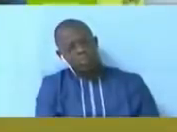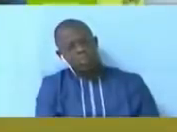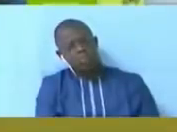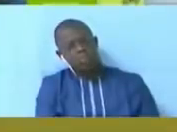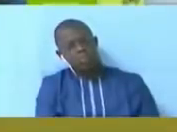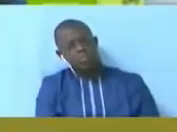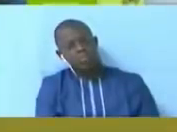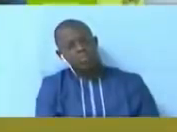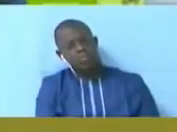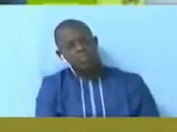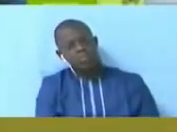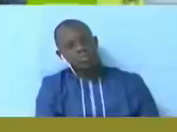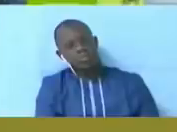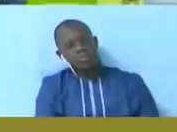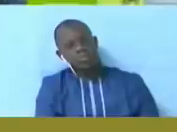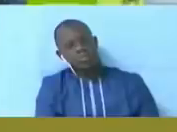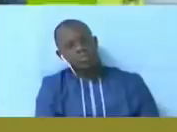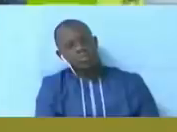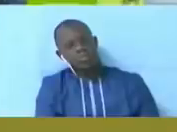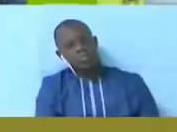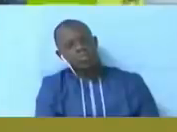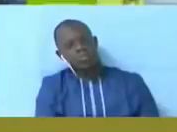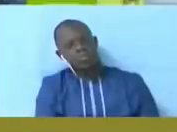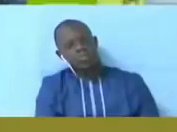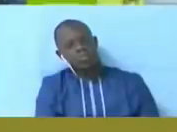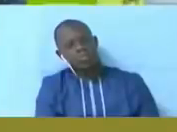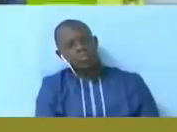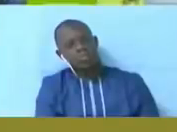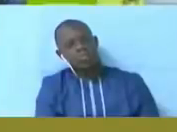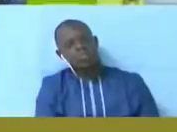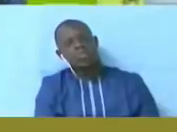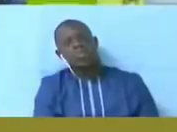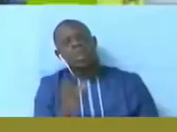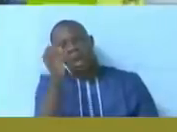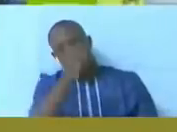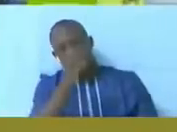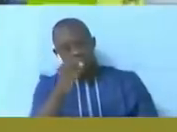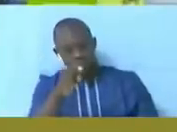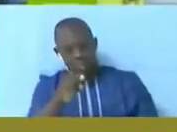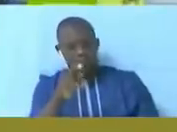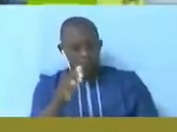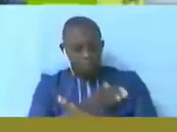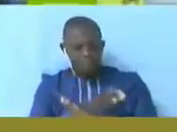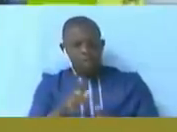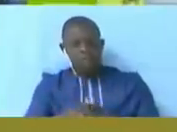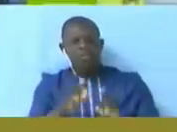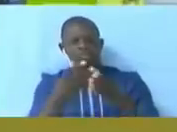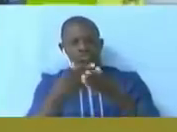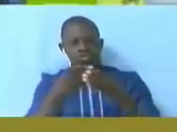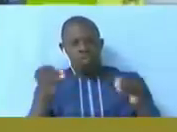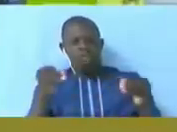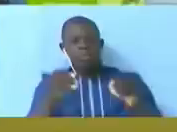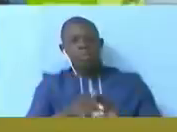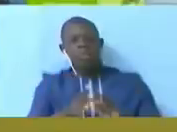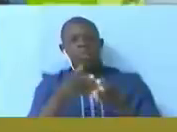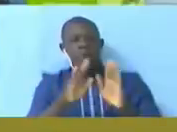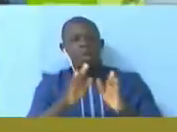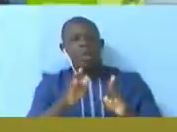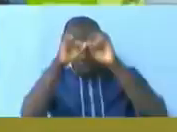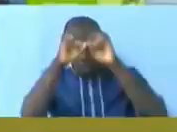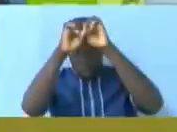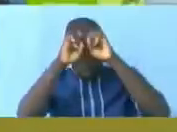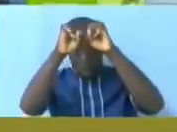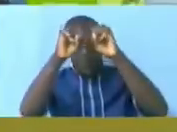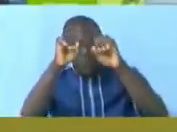itel bole nyosa bangole lanungotumo. Because it was also a settled practice of the government at that time that when people are charged with capital